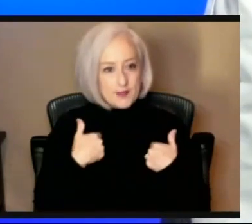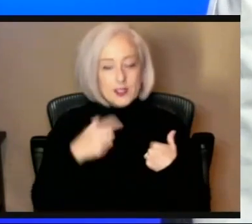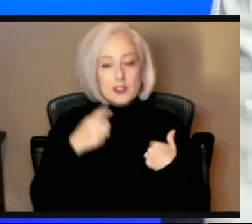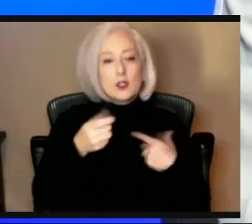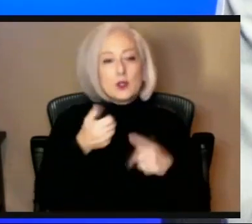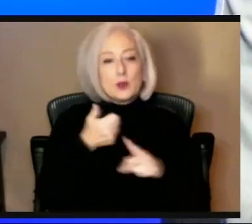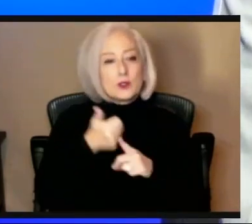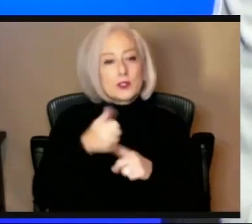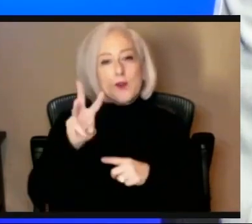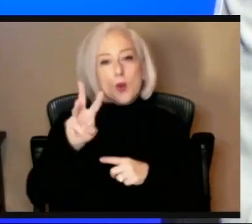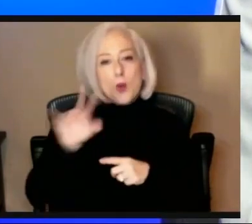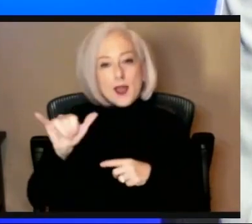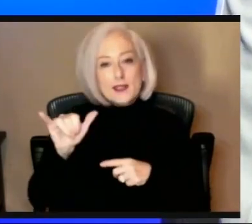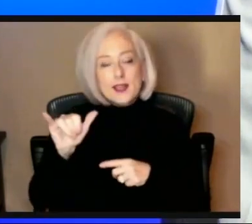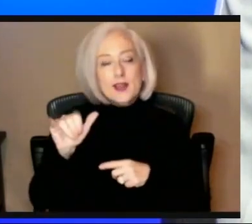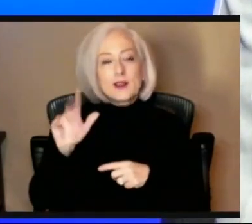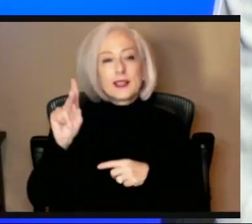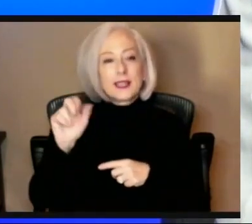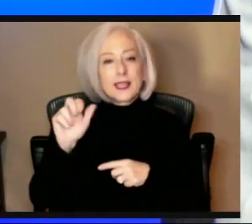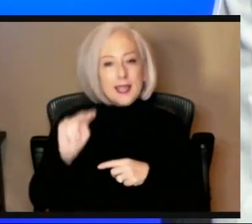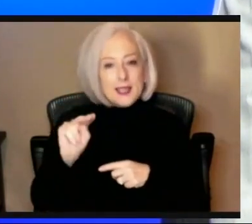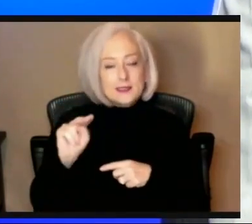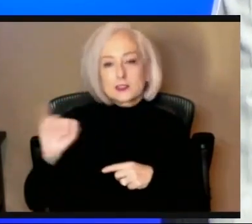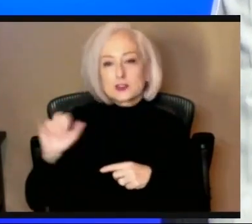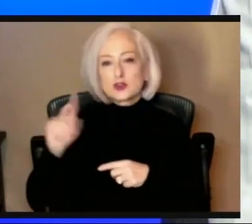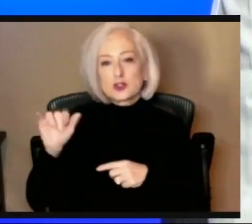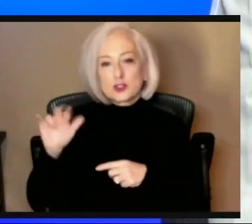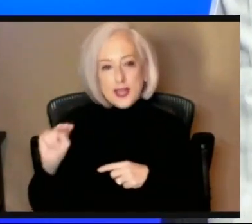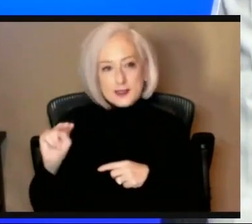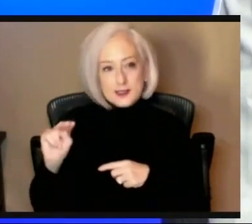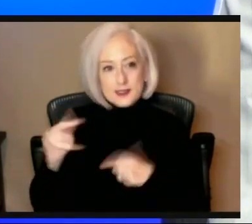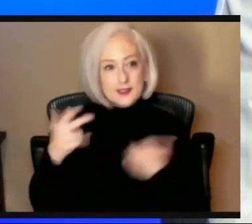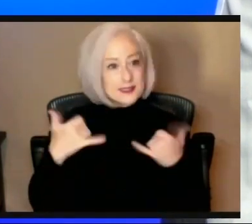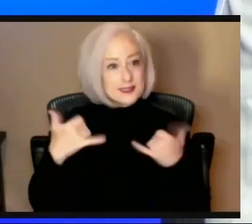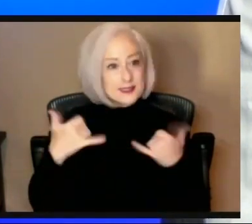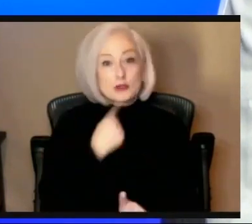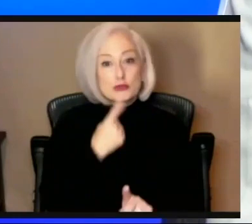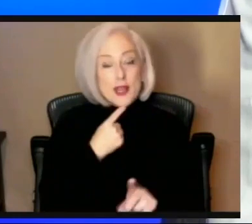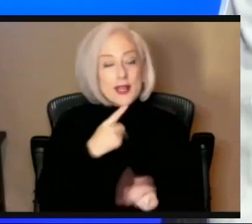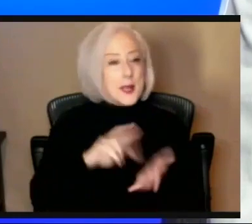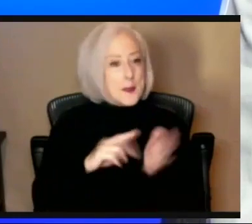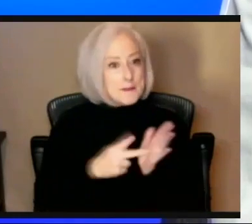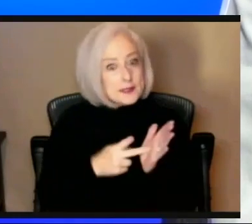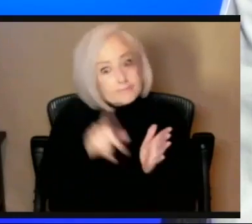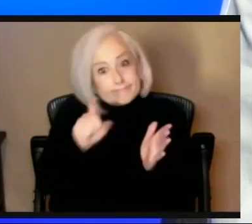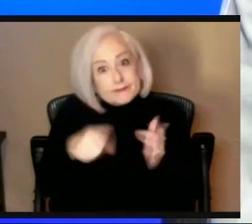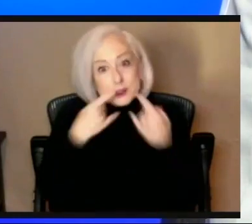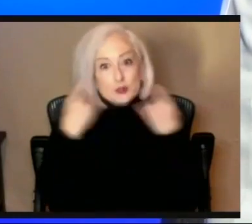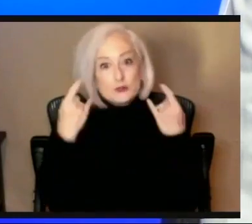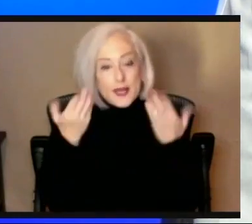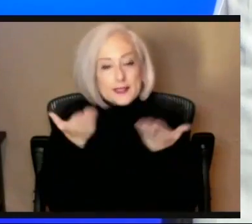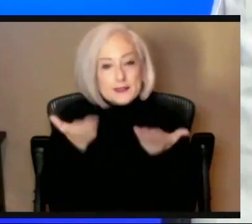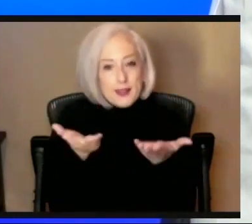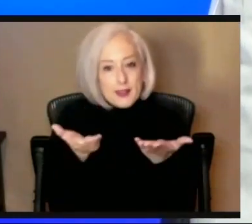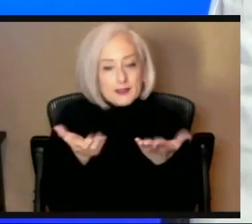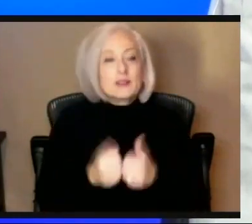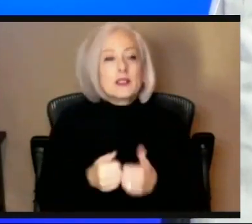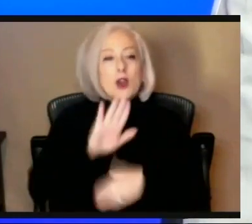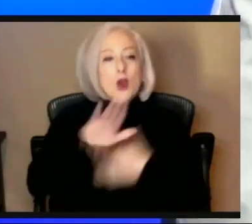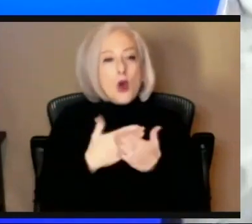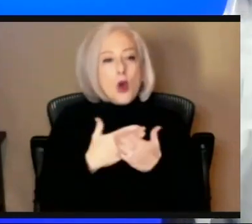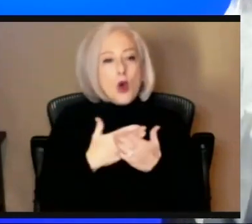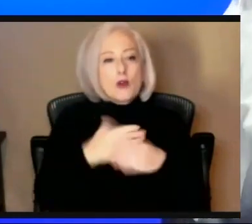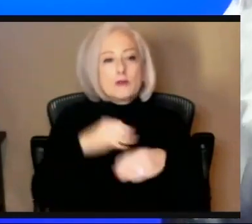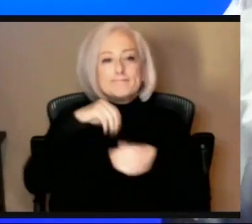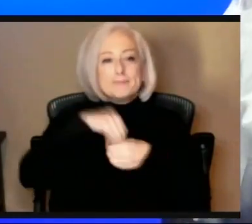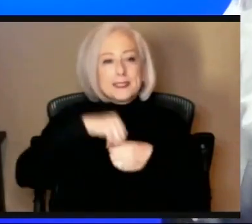in Kansas and Jackson County in Missouri are still in the red zone, which means you should still be masking in all indoor public places. It doesn't mean this